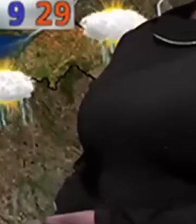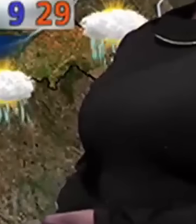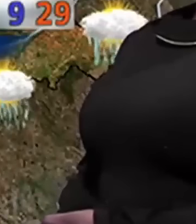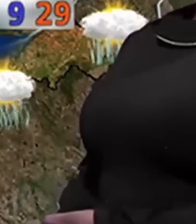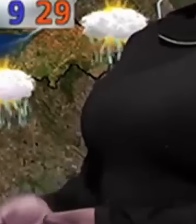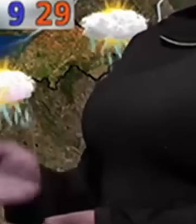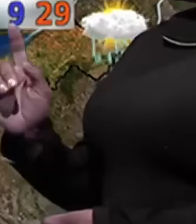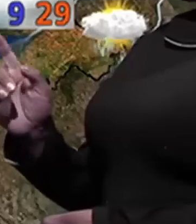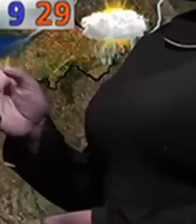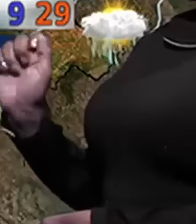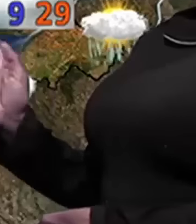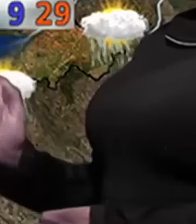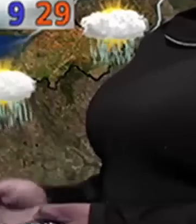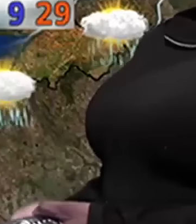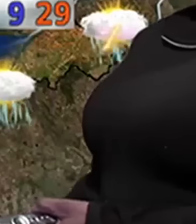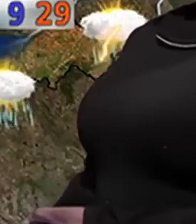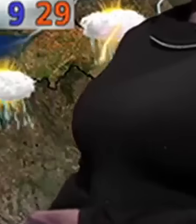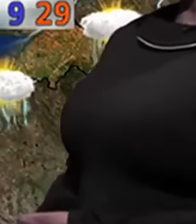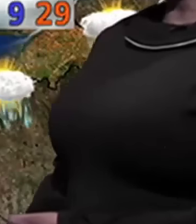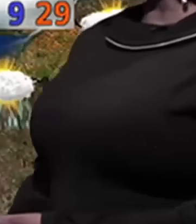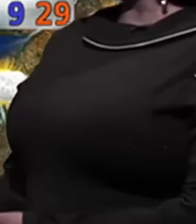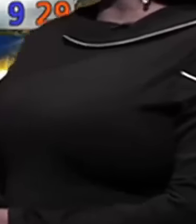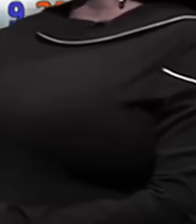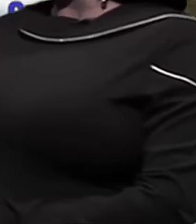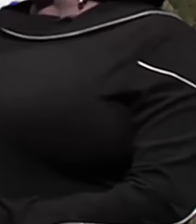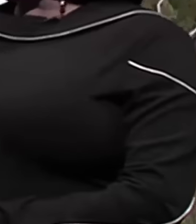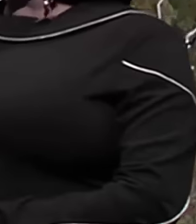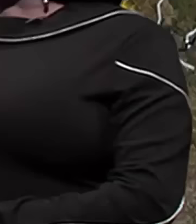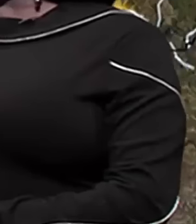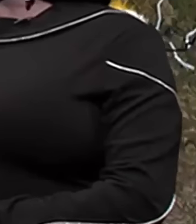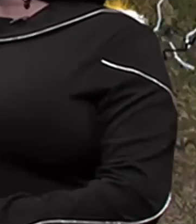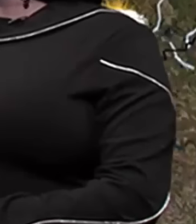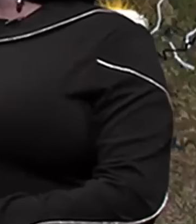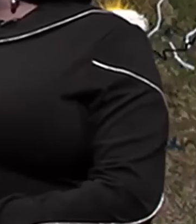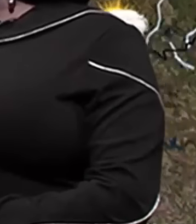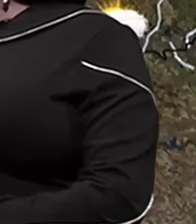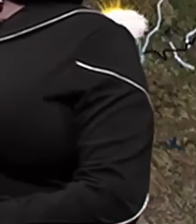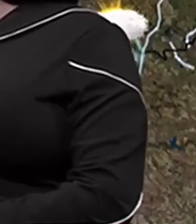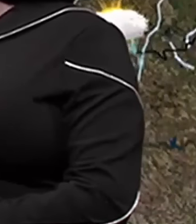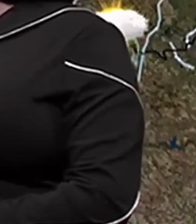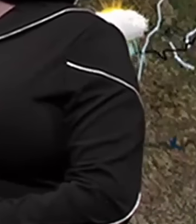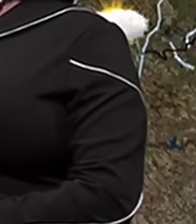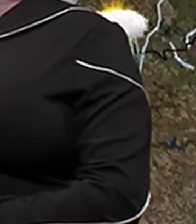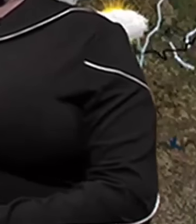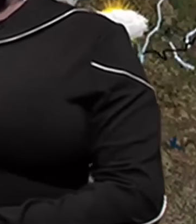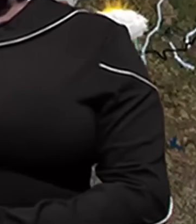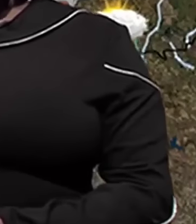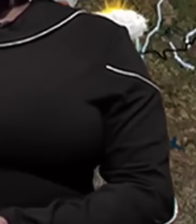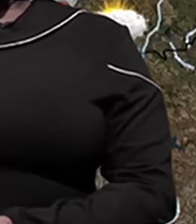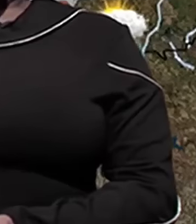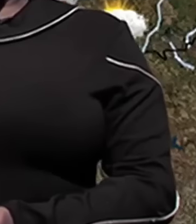lebelela go la go Sasa Mahikeng Rustenburg le gona go tla be go fiša re lebelela jwale wena o le Tosca le gona go tla be go fiša ka tše